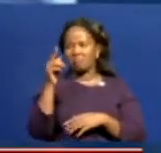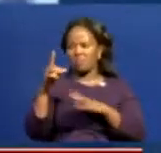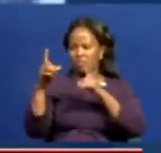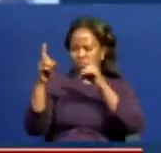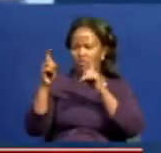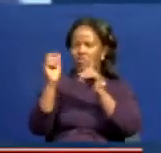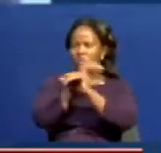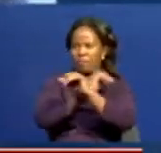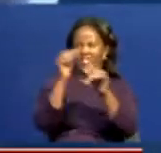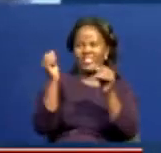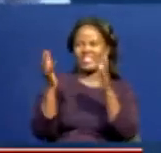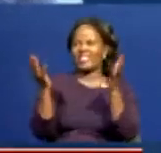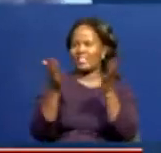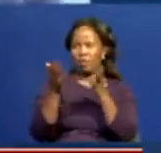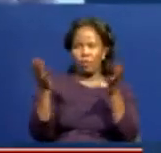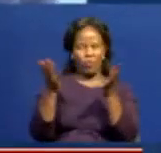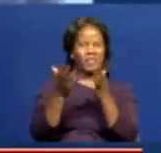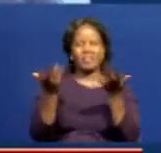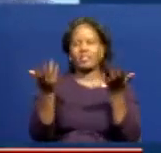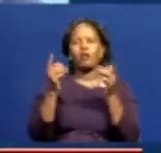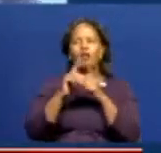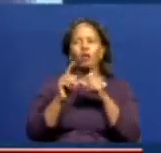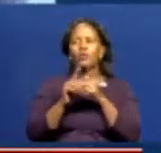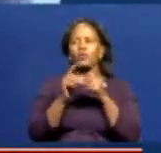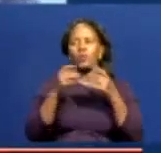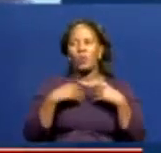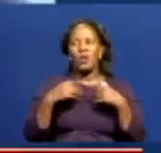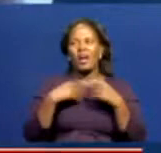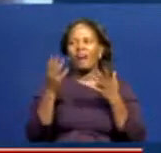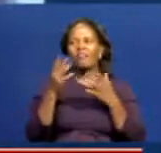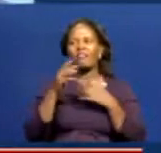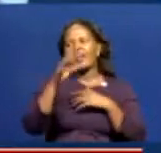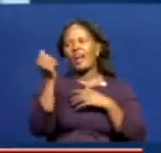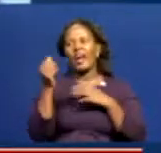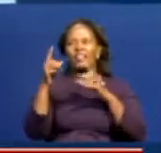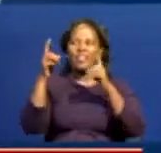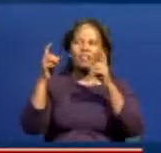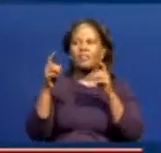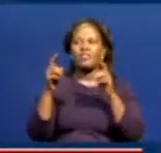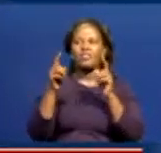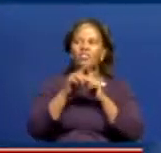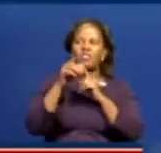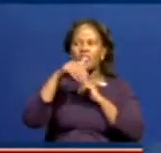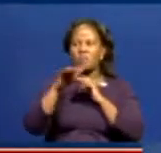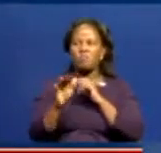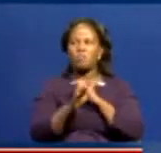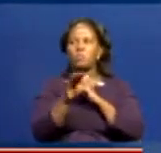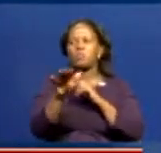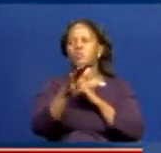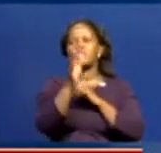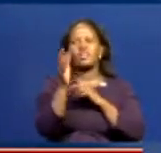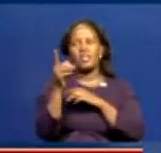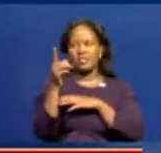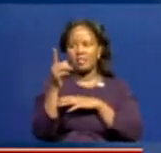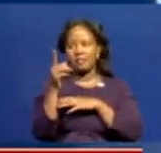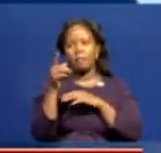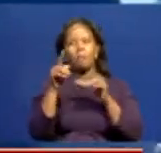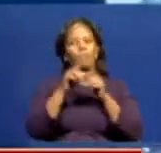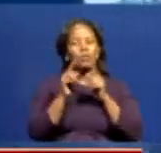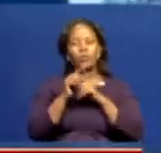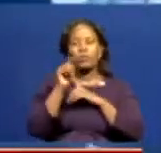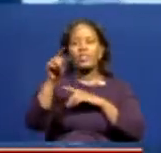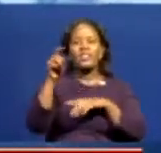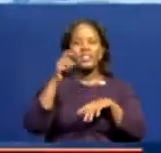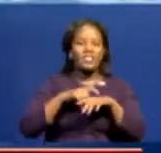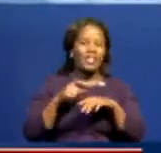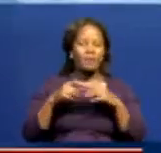president is around it, there is a sort of an image that looks like a snake. Yeah. So at that time, there was a lot of hue